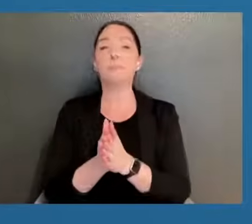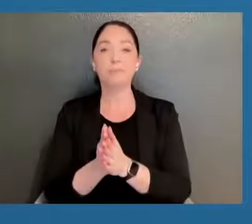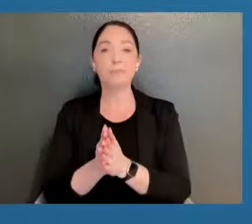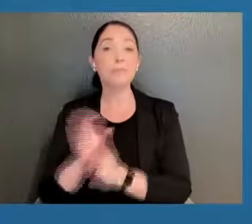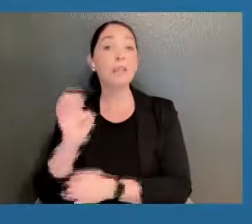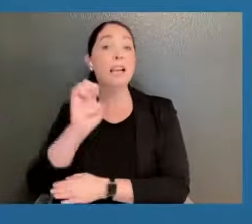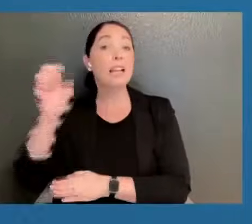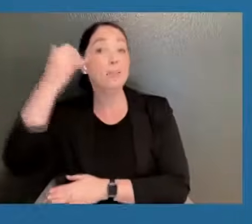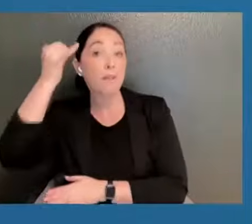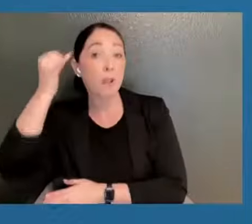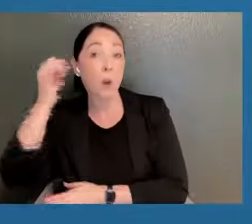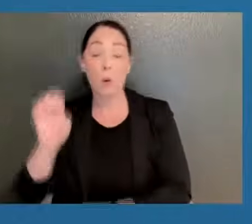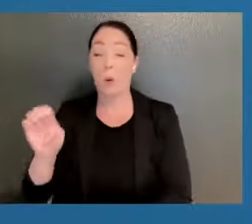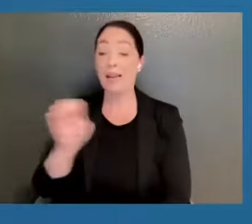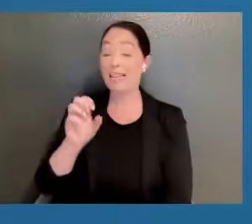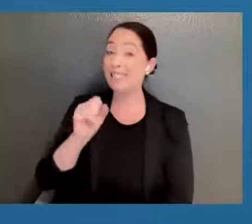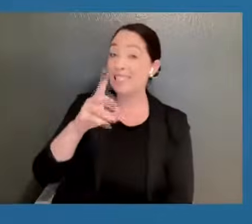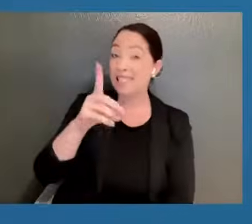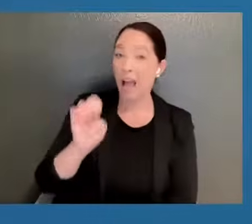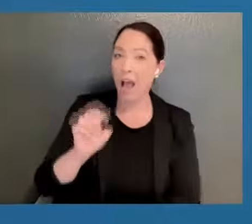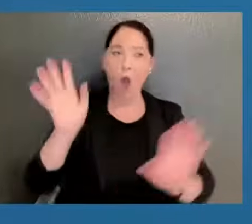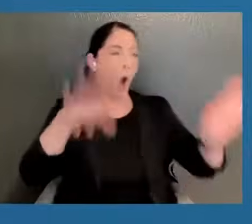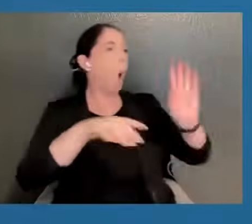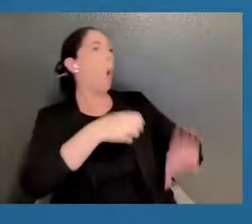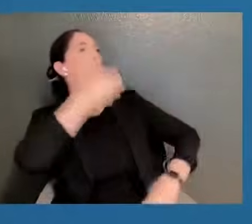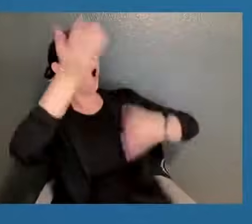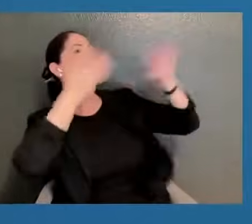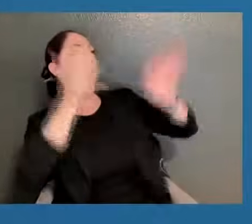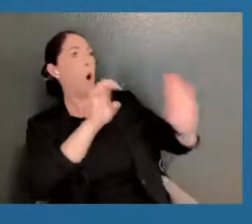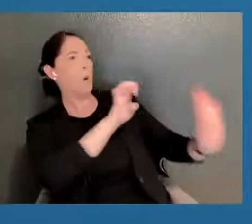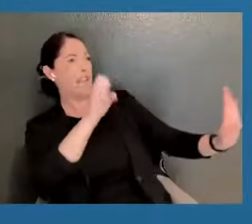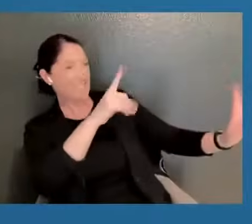East Side? Because I heard both. East side. Okay.